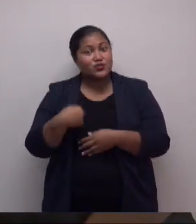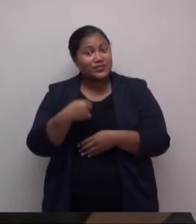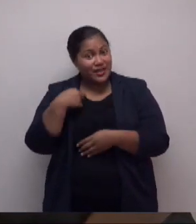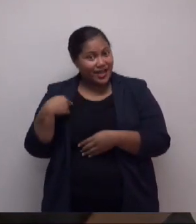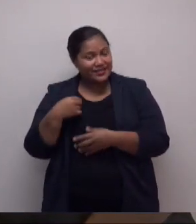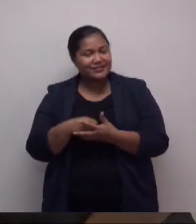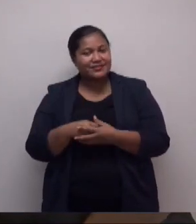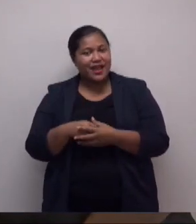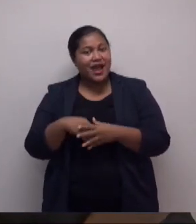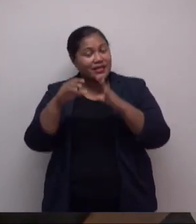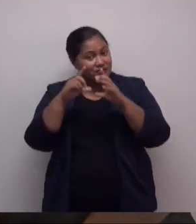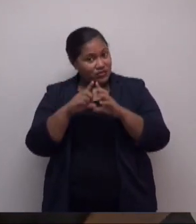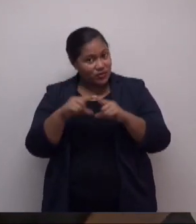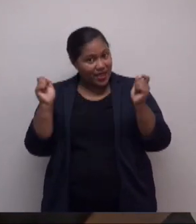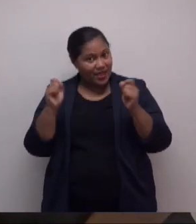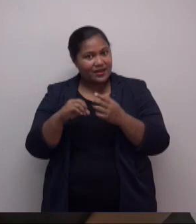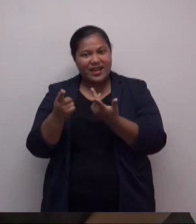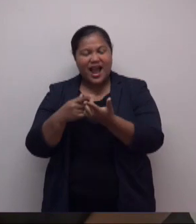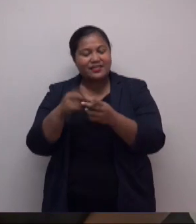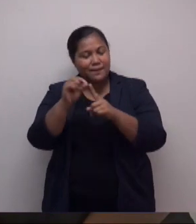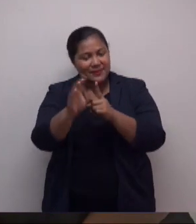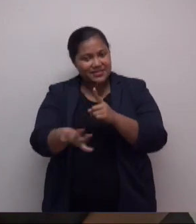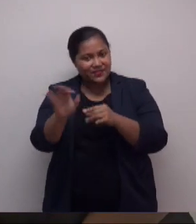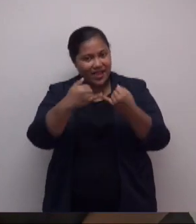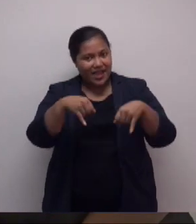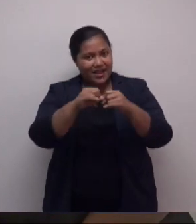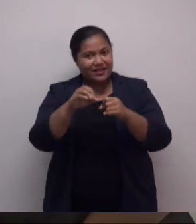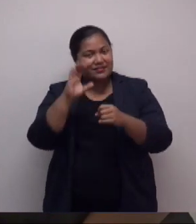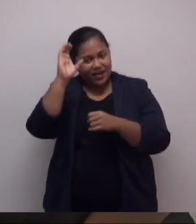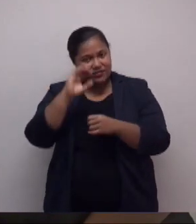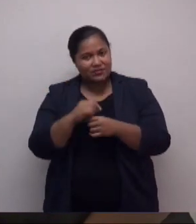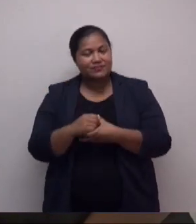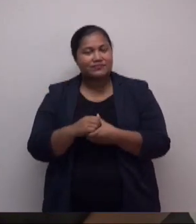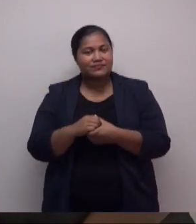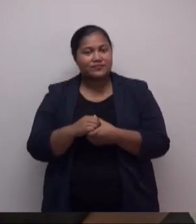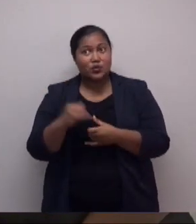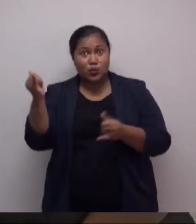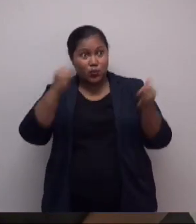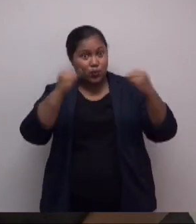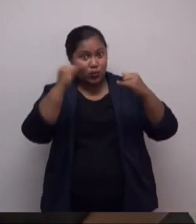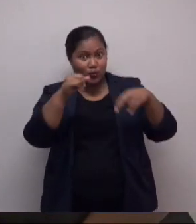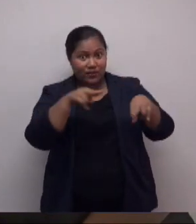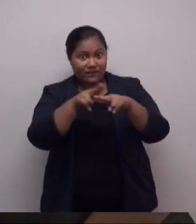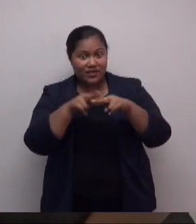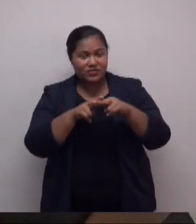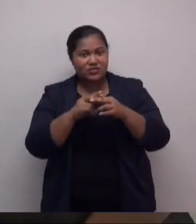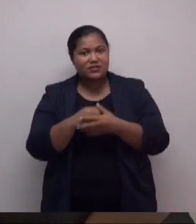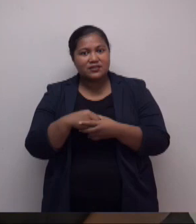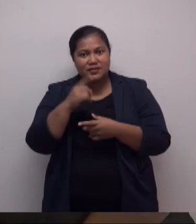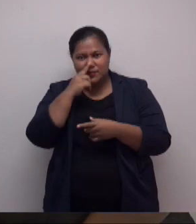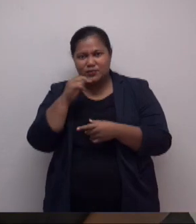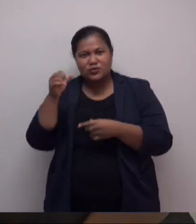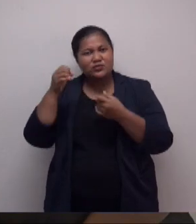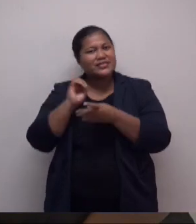most Pacific Island countries and territories. To come to Fiji, travelers must have spent at least 10